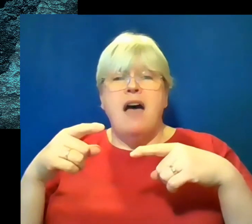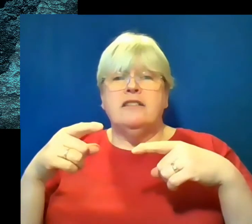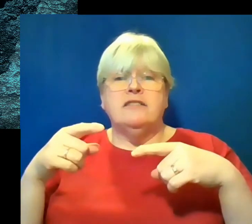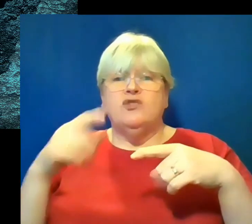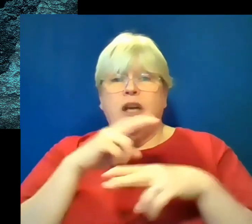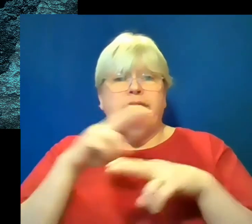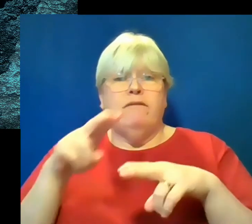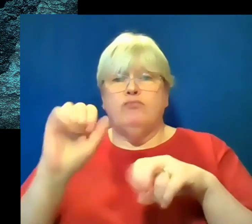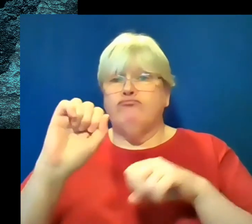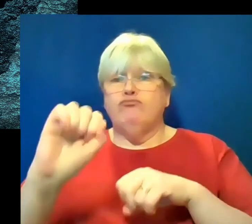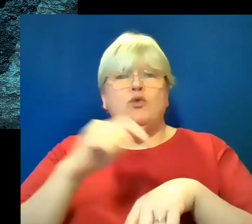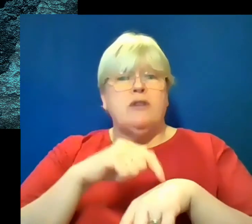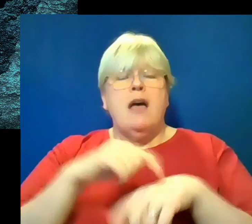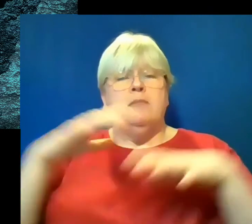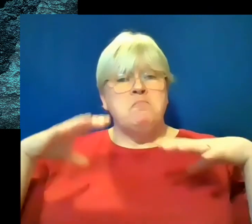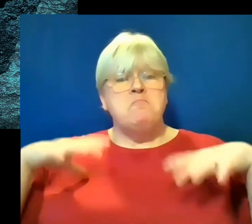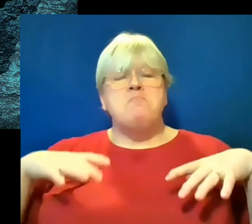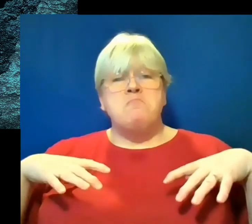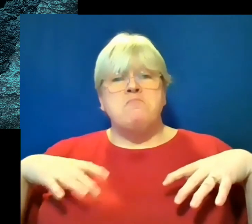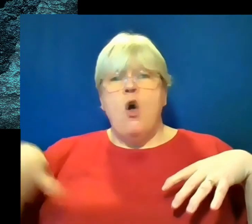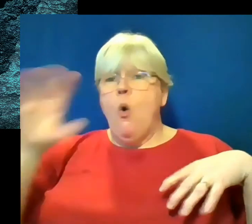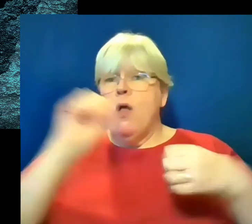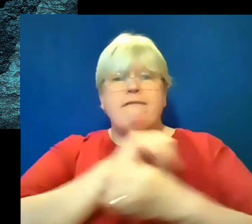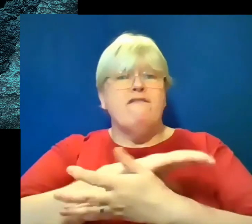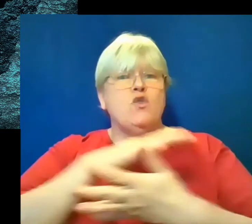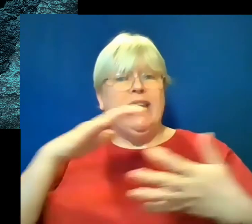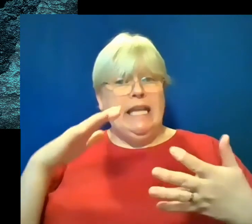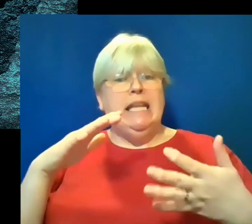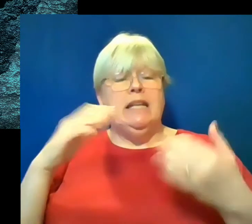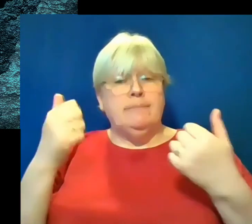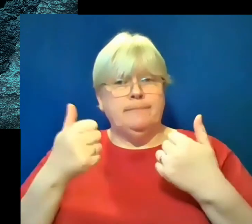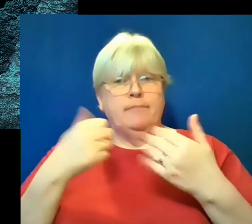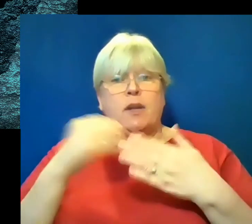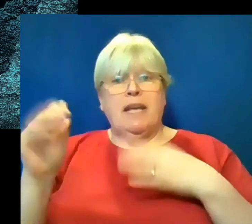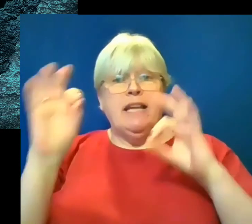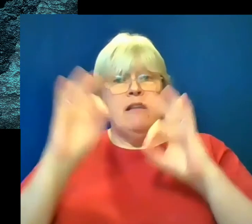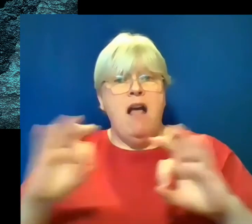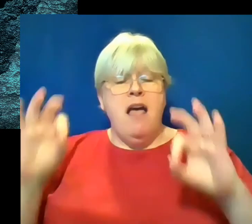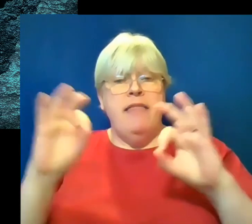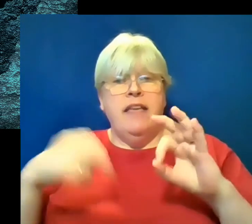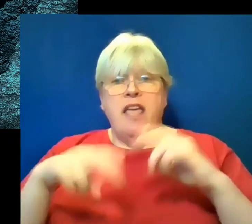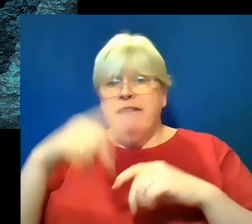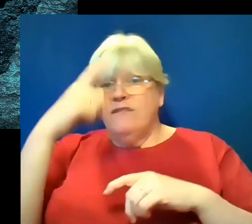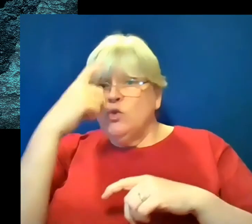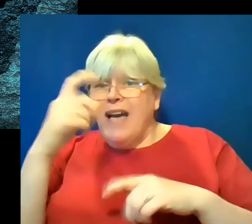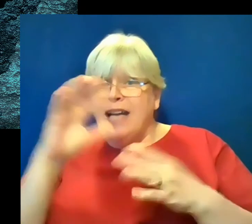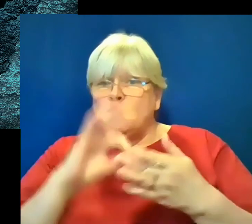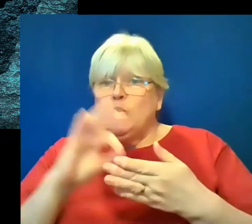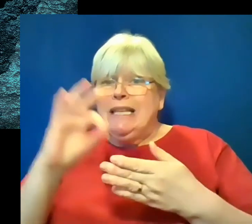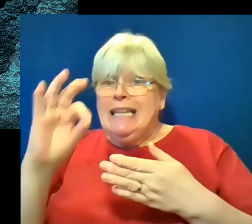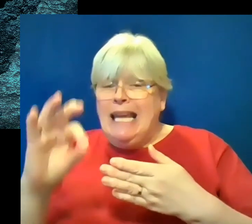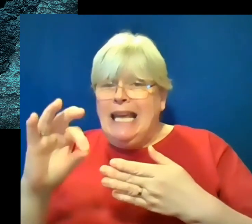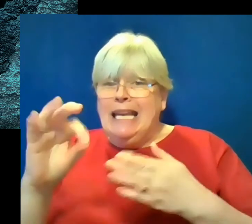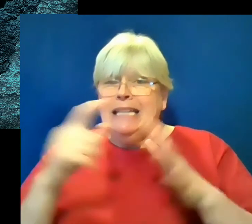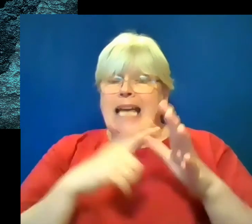leisure, and they are all completely free of charge. So if you felt able, then you can donate to